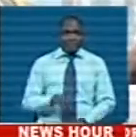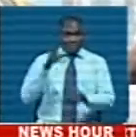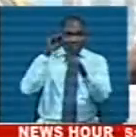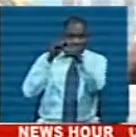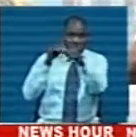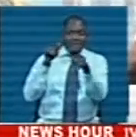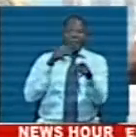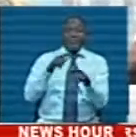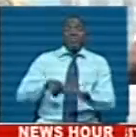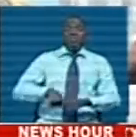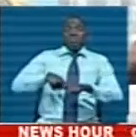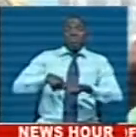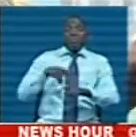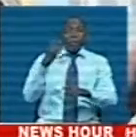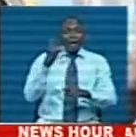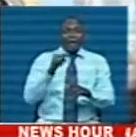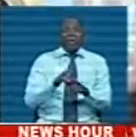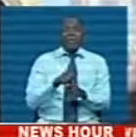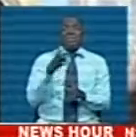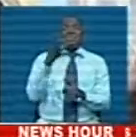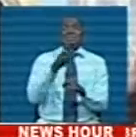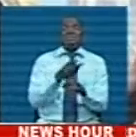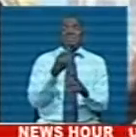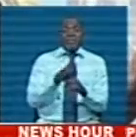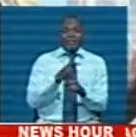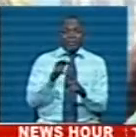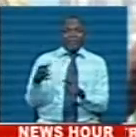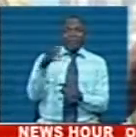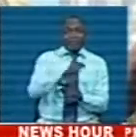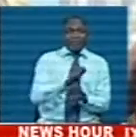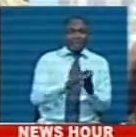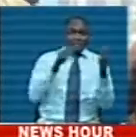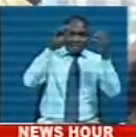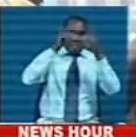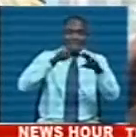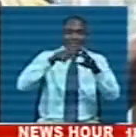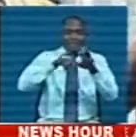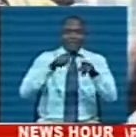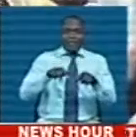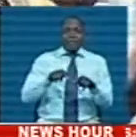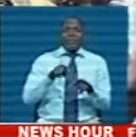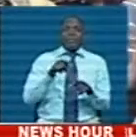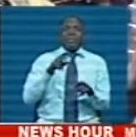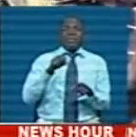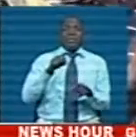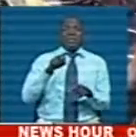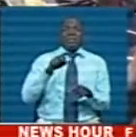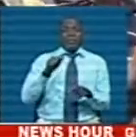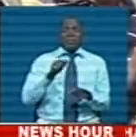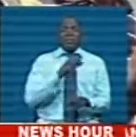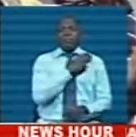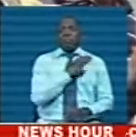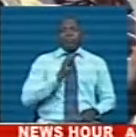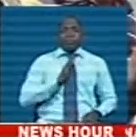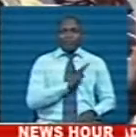Baah Agyeman's suspension comes barely 7 months after he was sworn in as the chairperson of the NSA board.